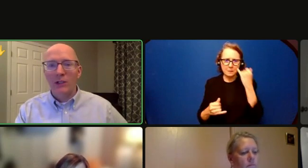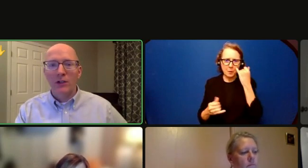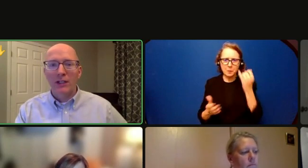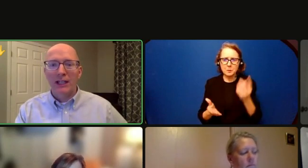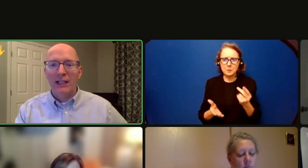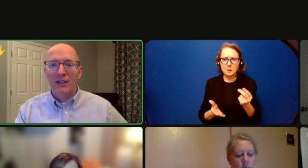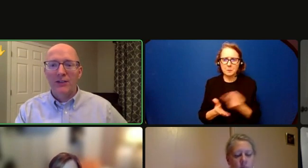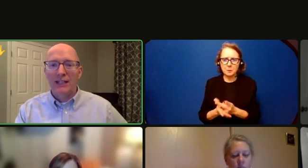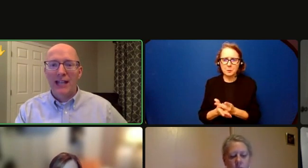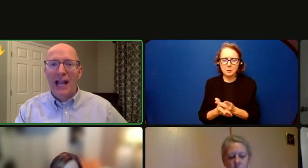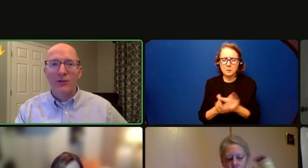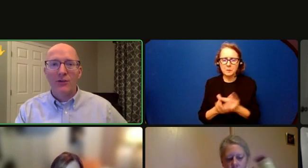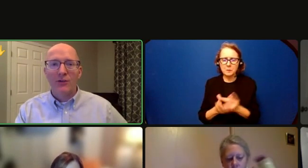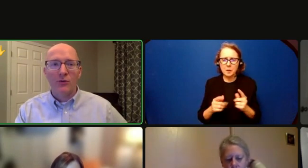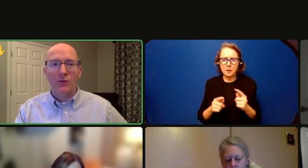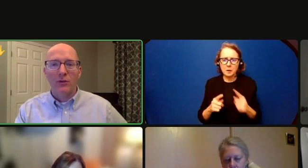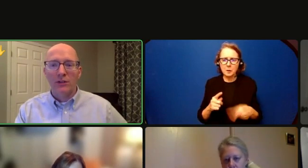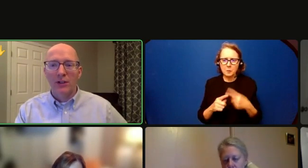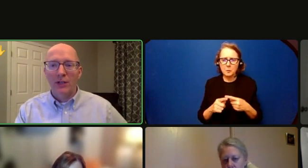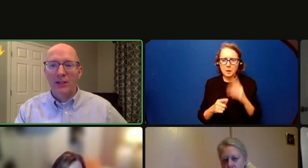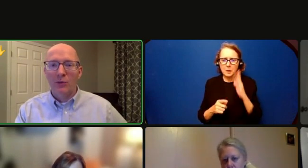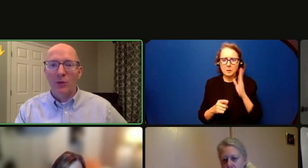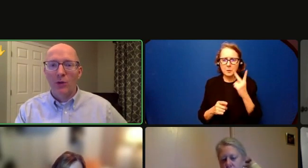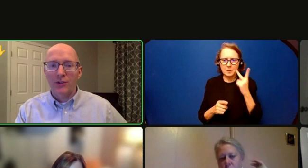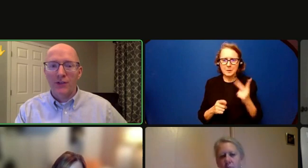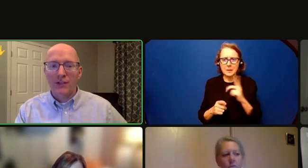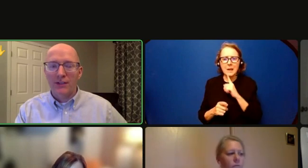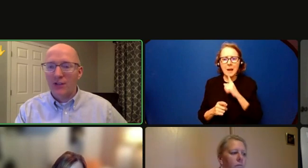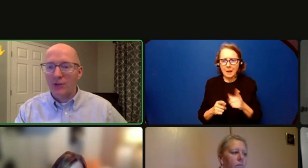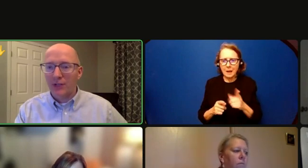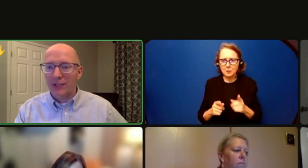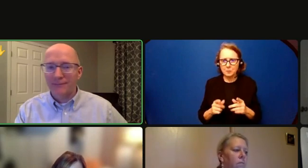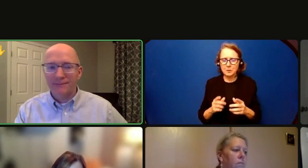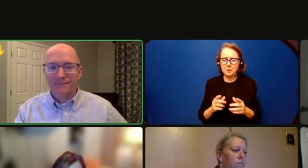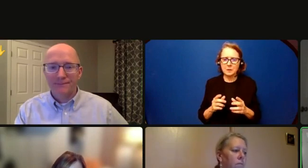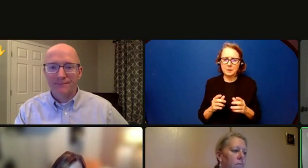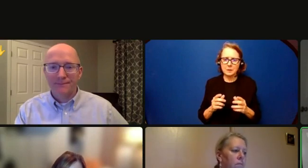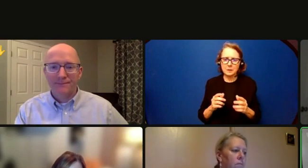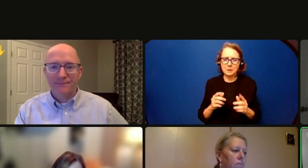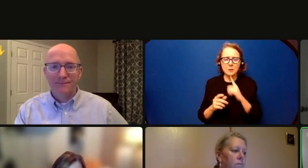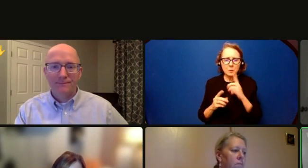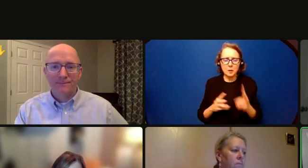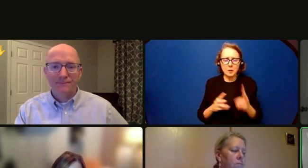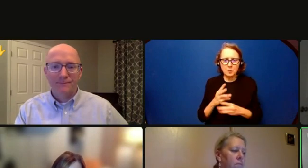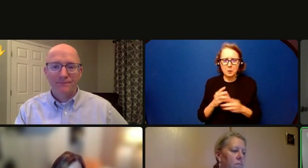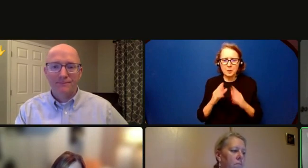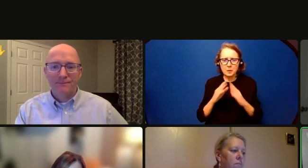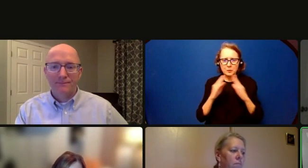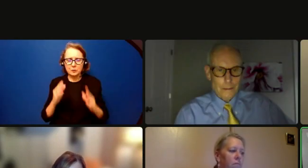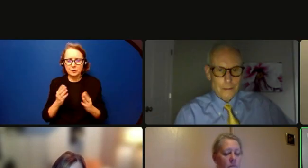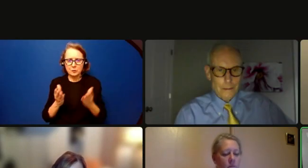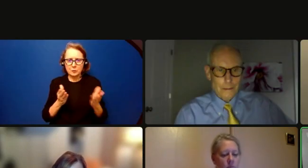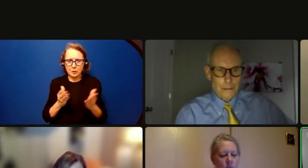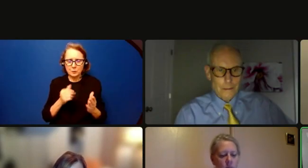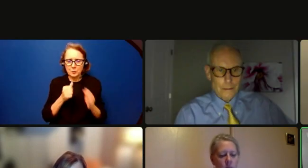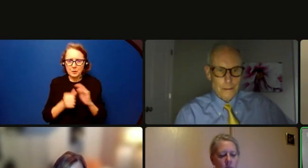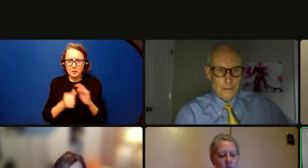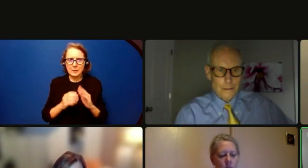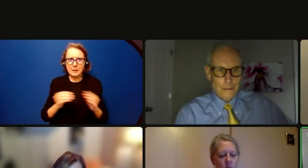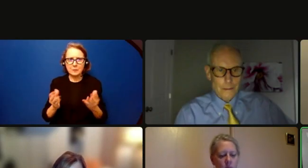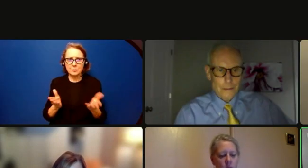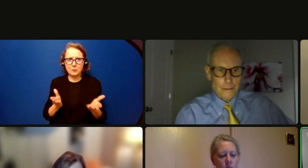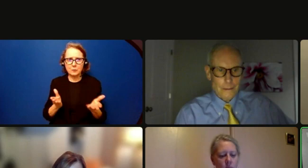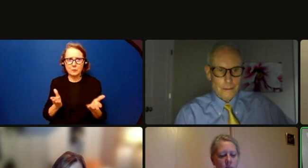when are we looking at, you know, seeing actual, you know, in the real world services and sheltering? Great question. Thank you. Mr. Vincent, can you address